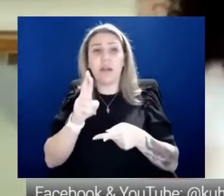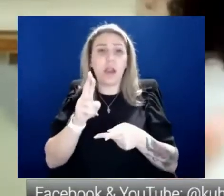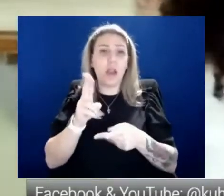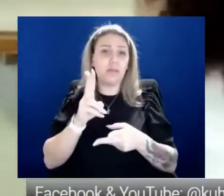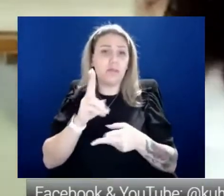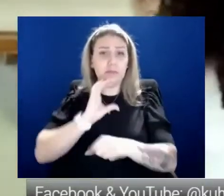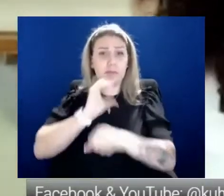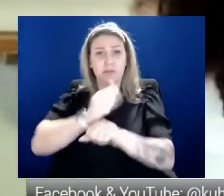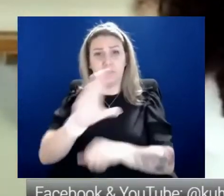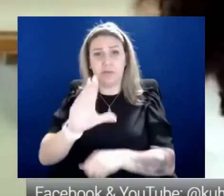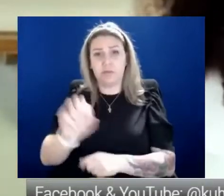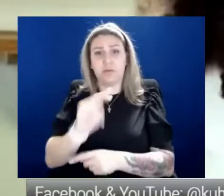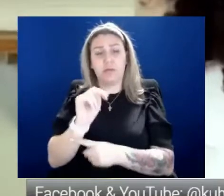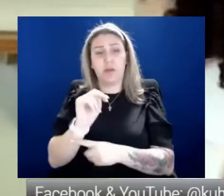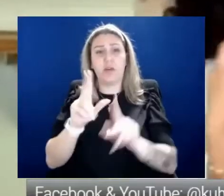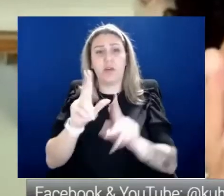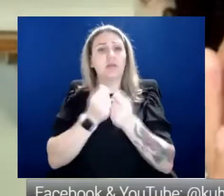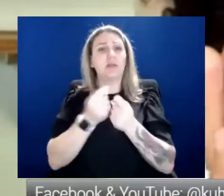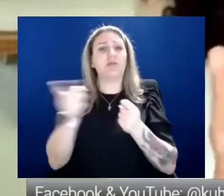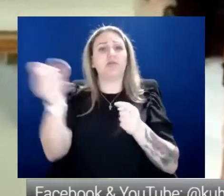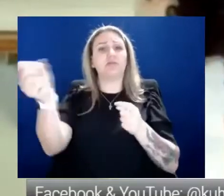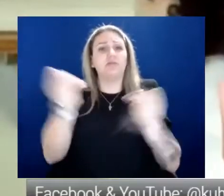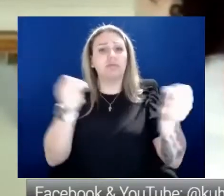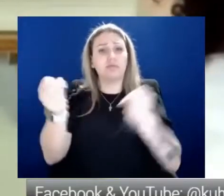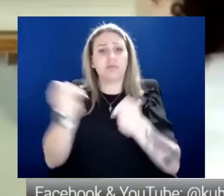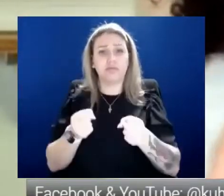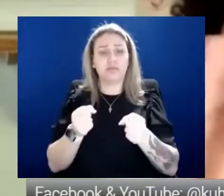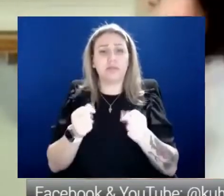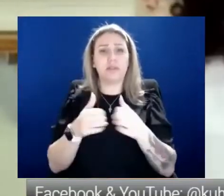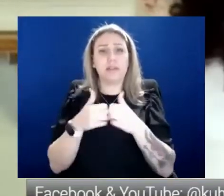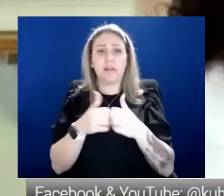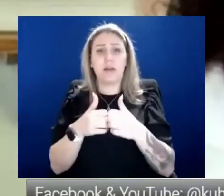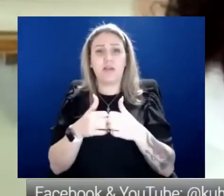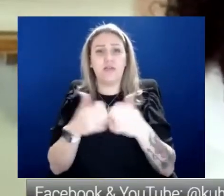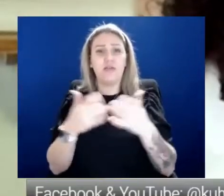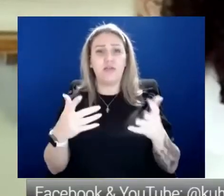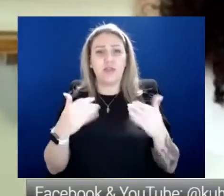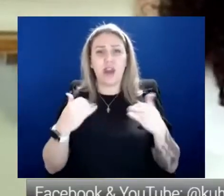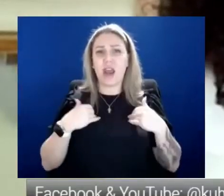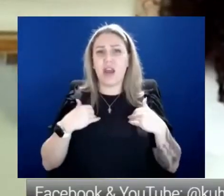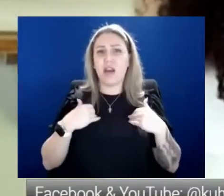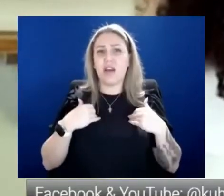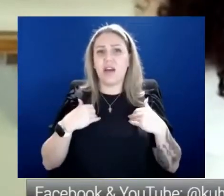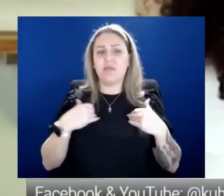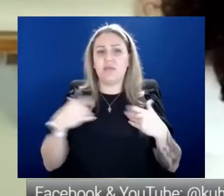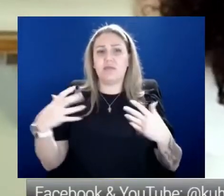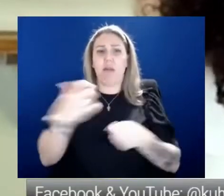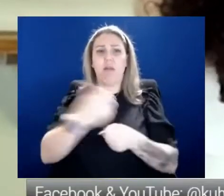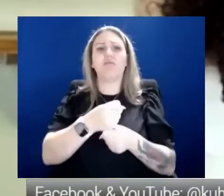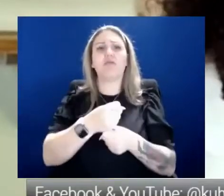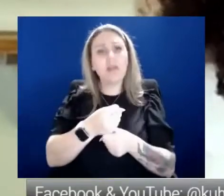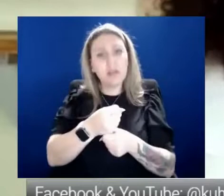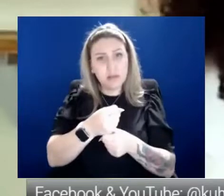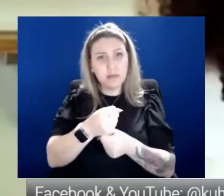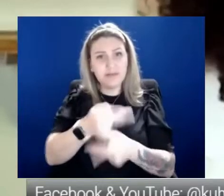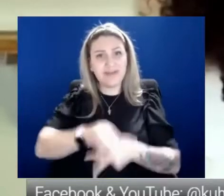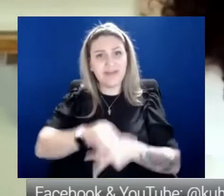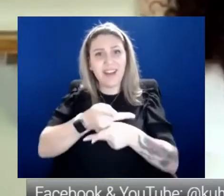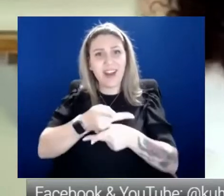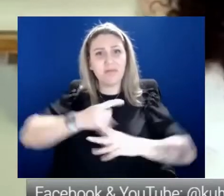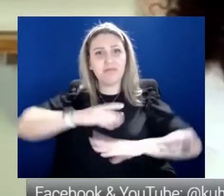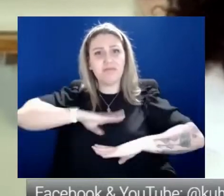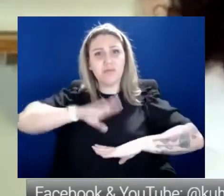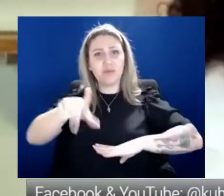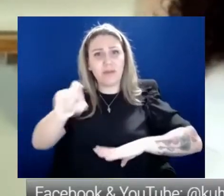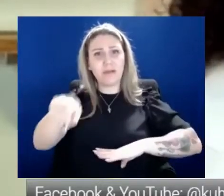that you're piecing together to have comprehensive care that meets your needs as a new mom. I